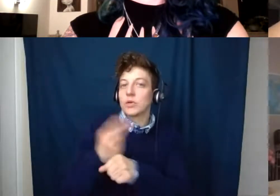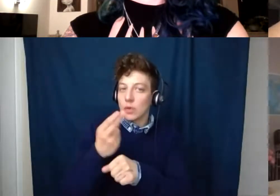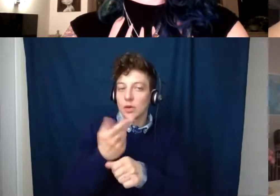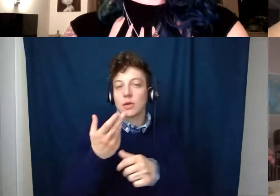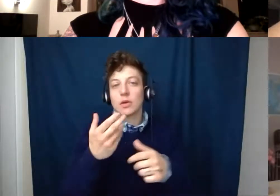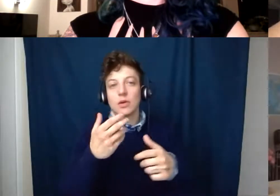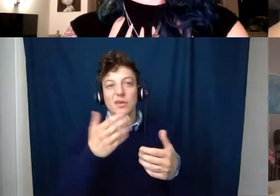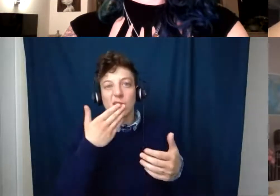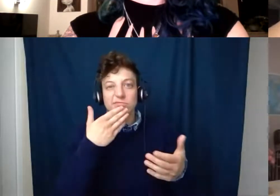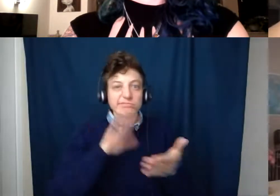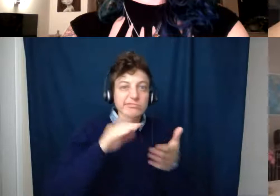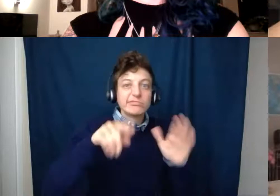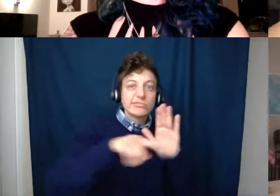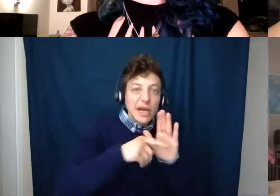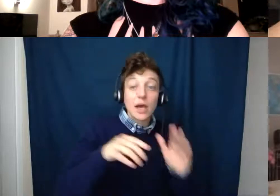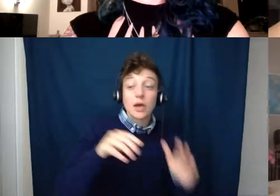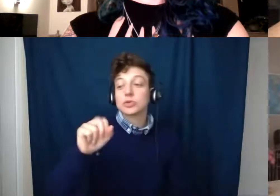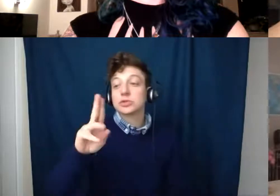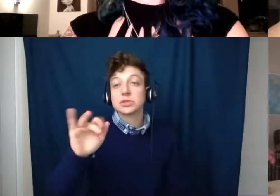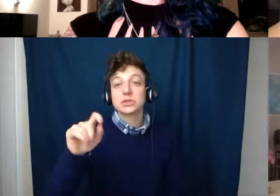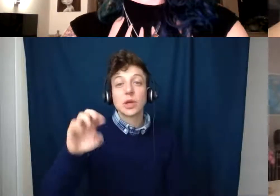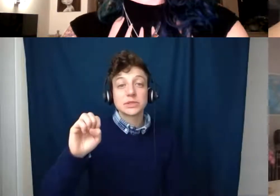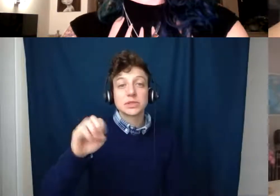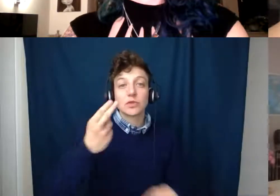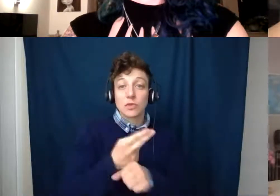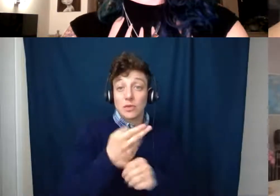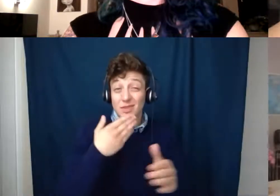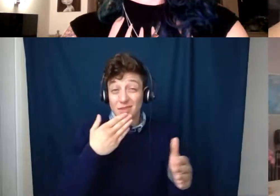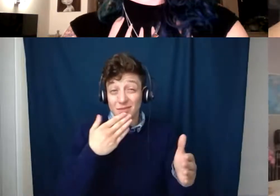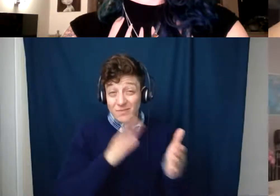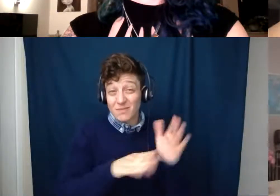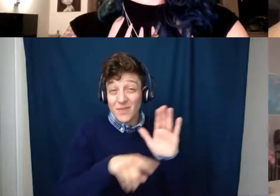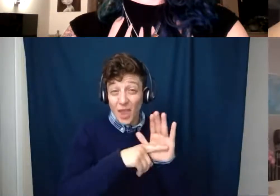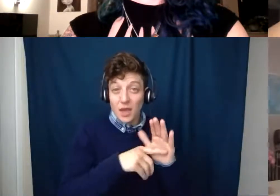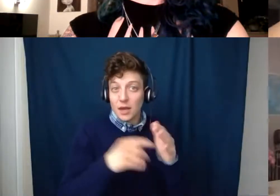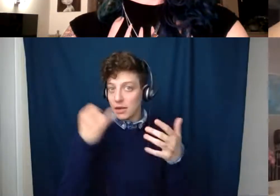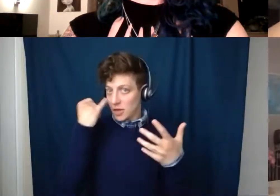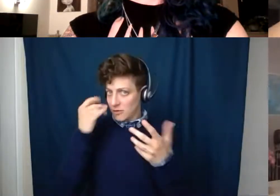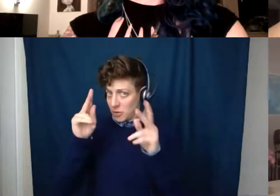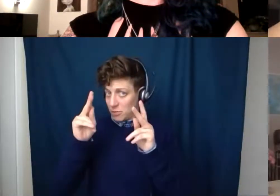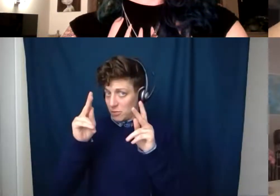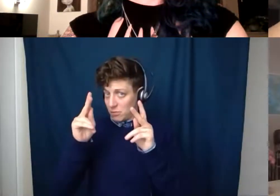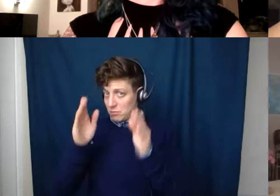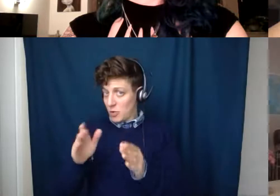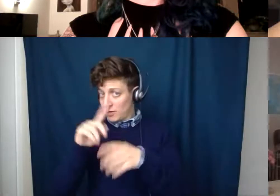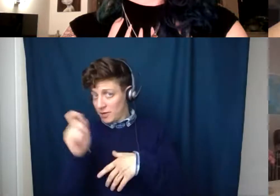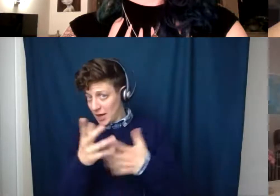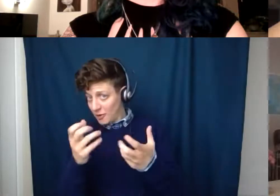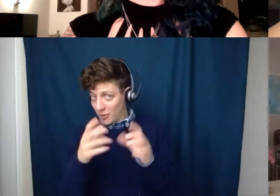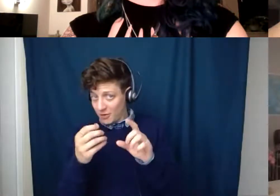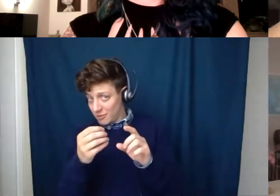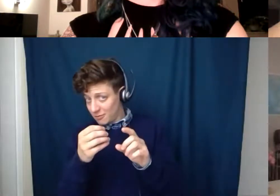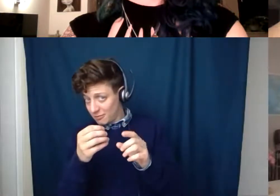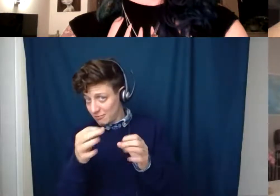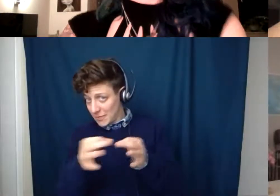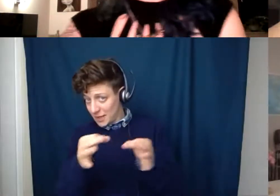is bad. If the person who asked that question wants to chime in, you can feel free. But I